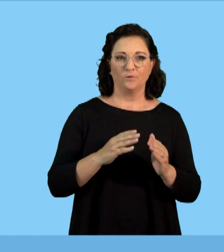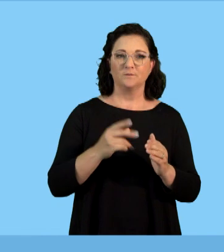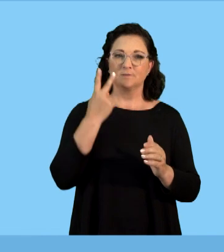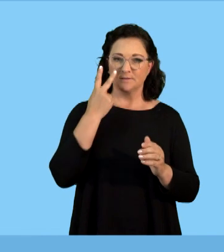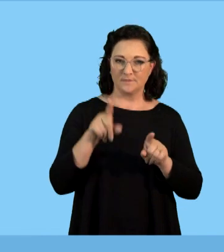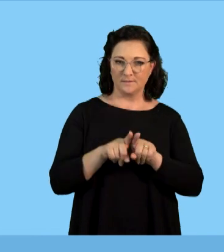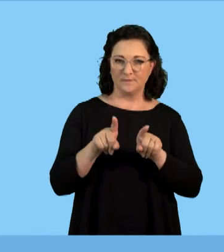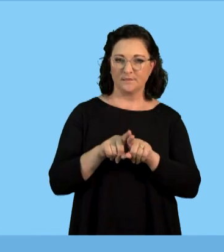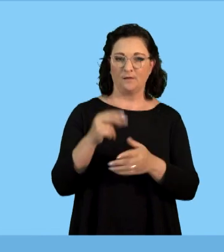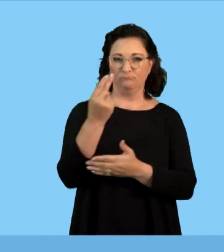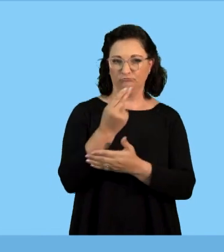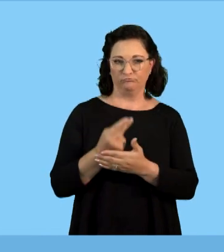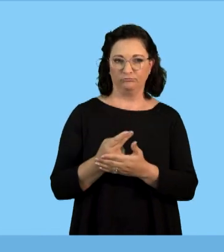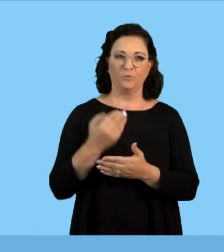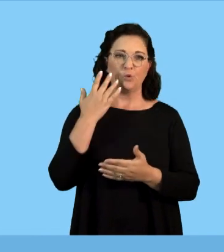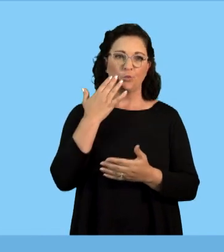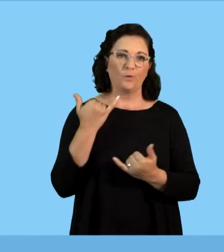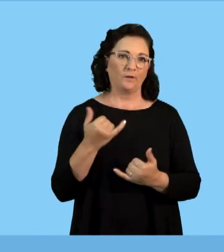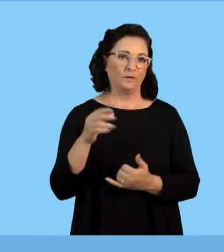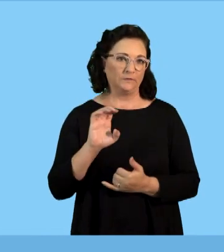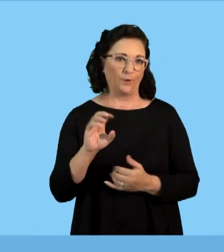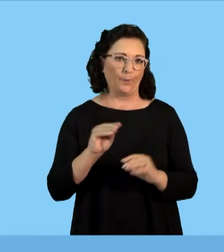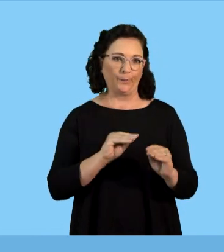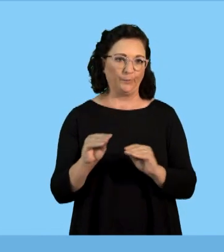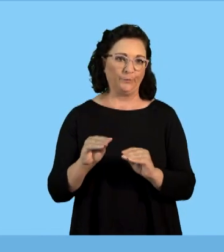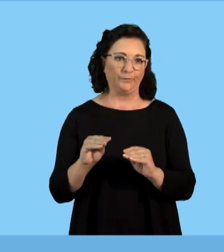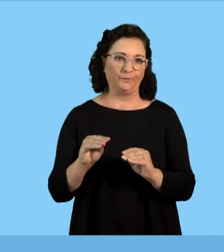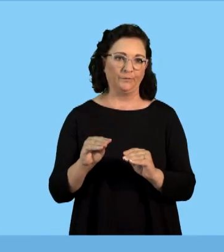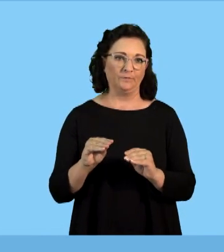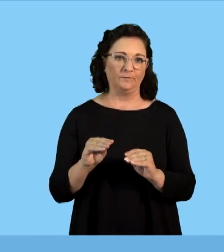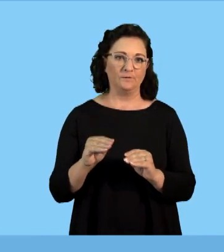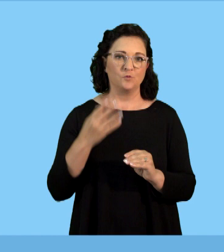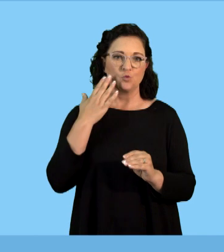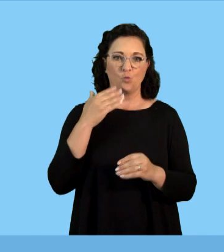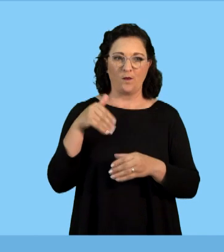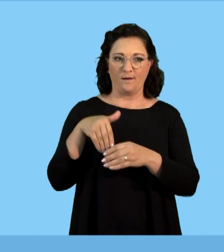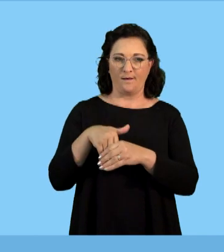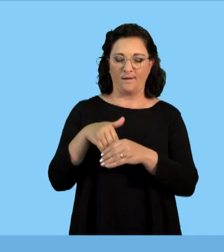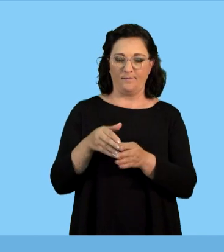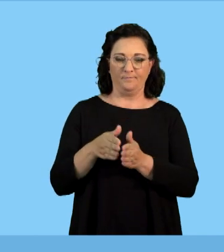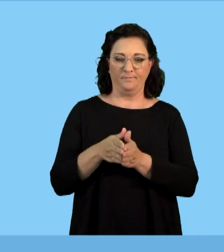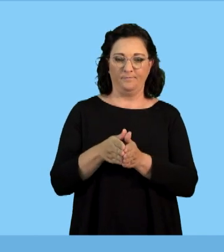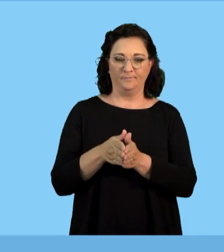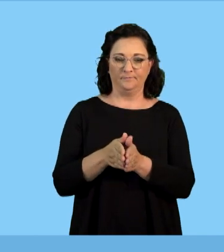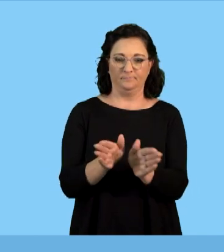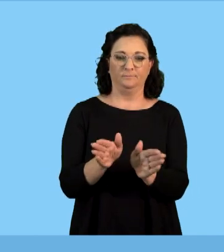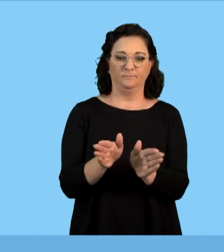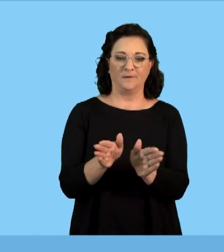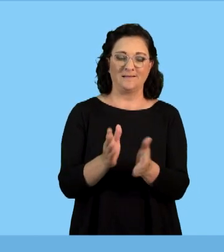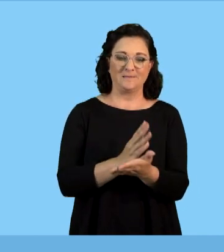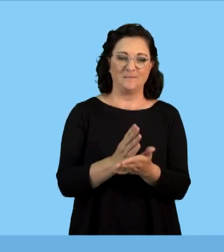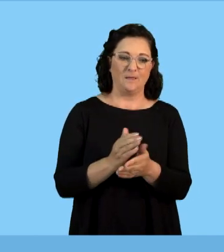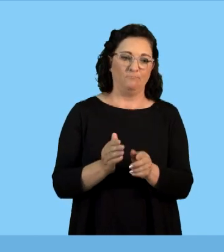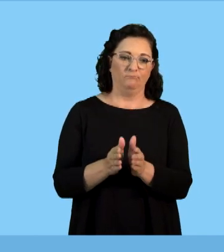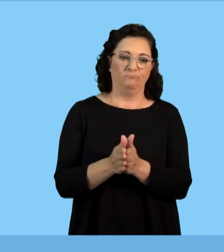we have in this diagram here, when the electrons are moving, when they get to the junction here, some electrons are going